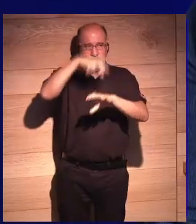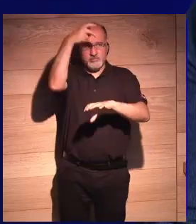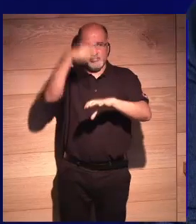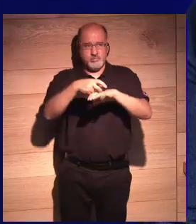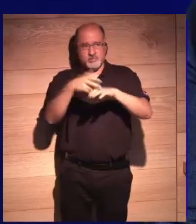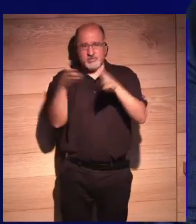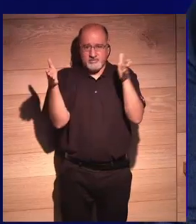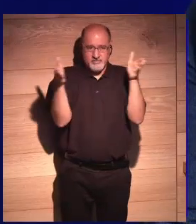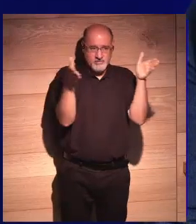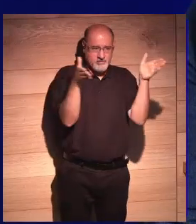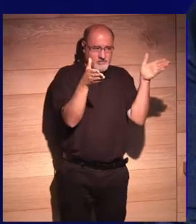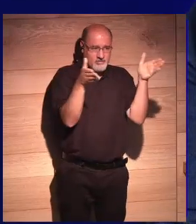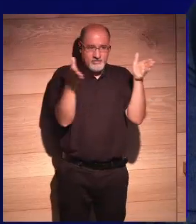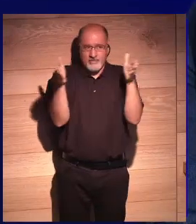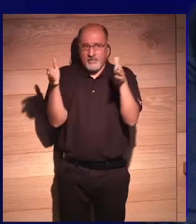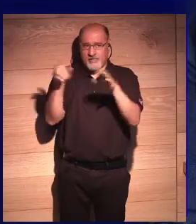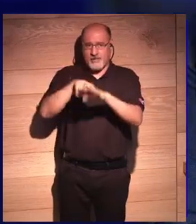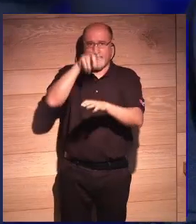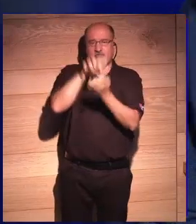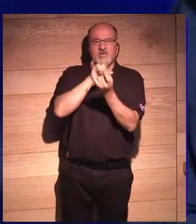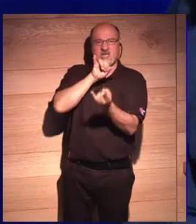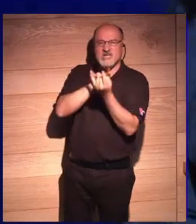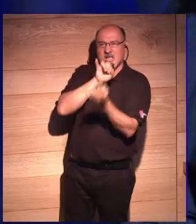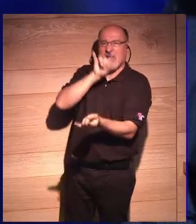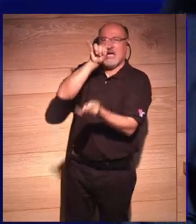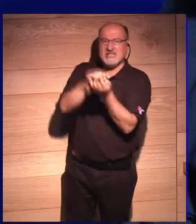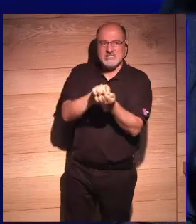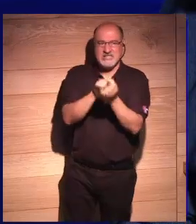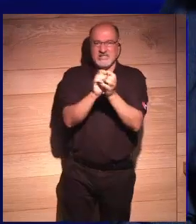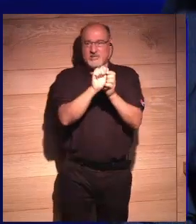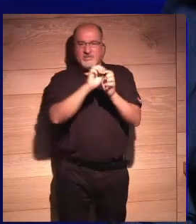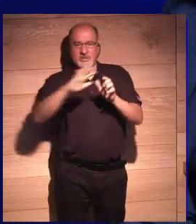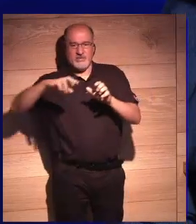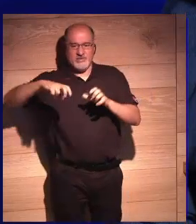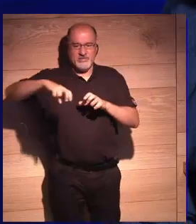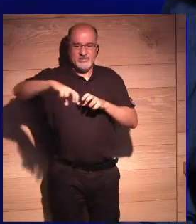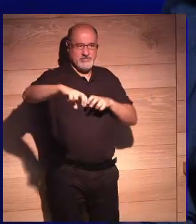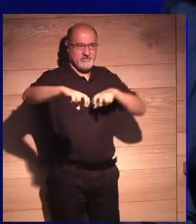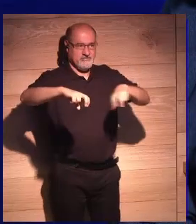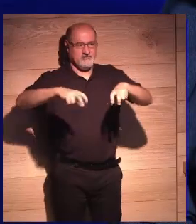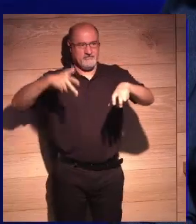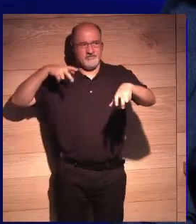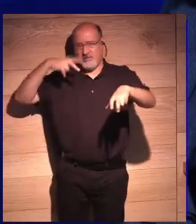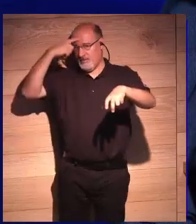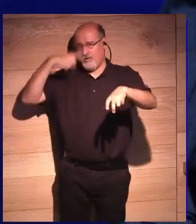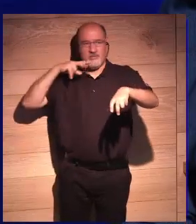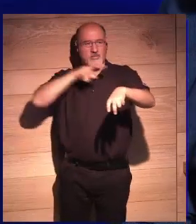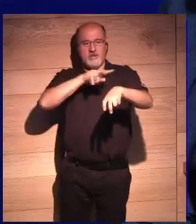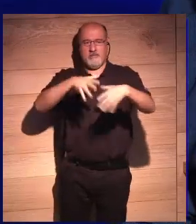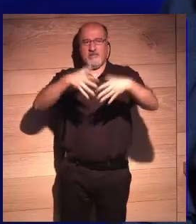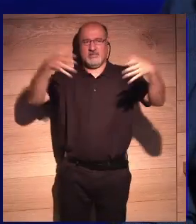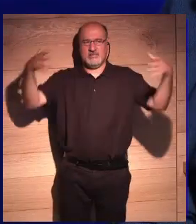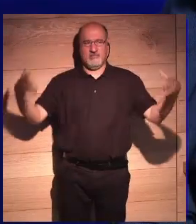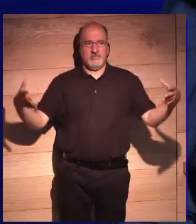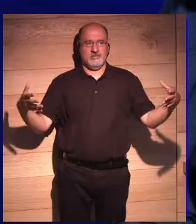this shot from the camera point of view fills it up, or it covers a key moment of the movie, so let's get a little bit away